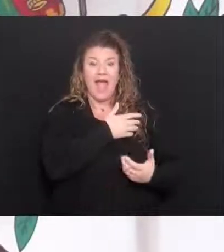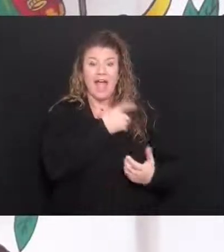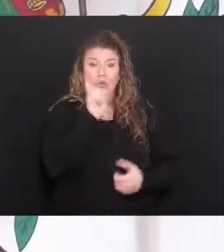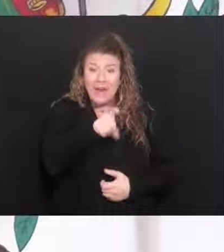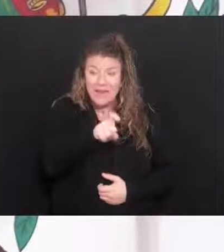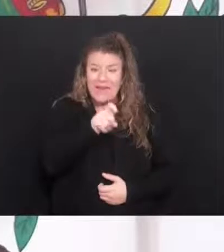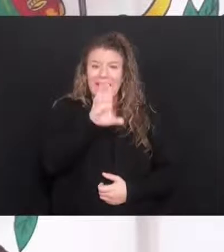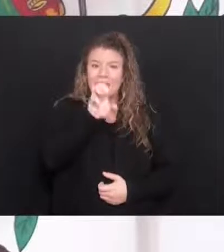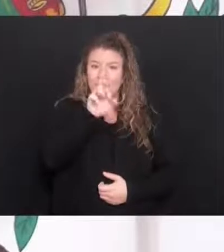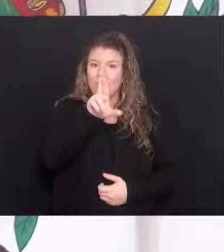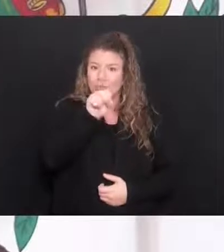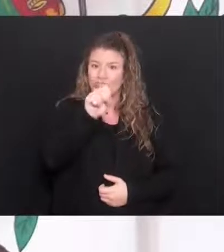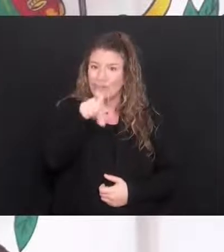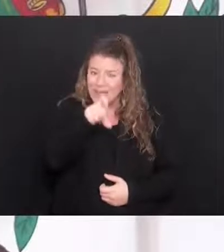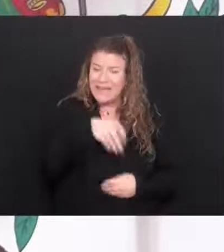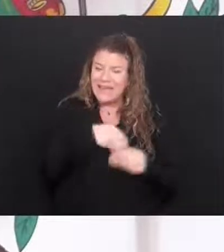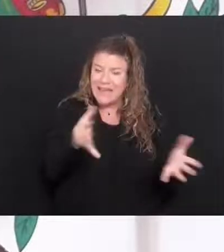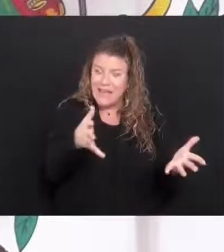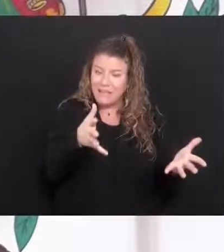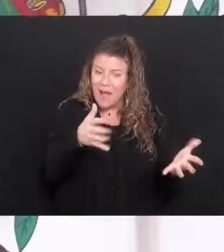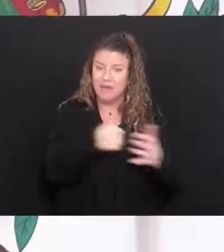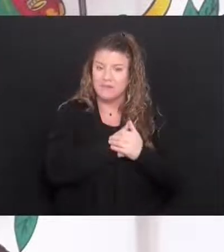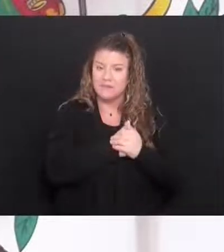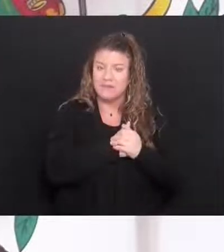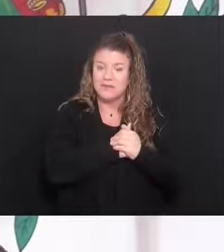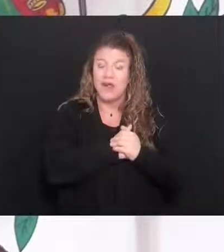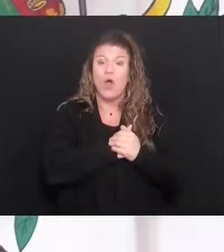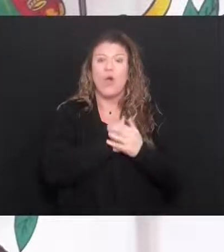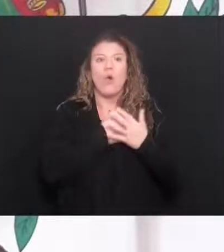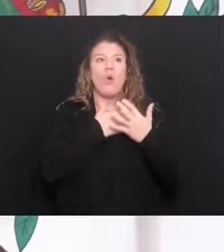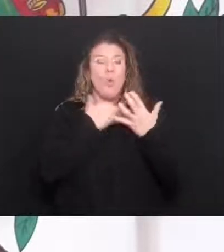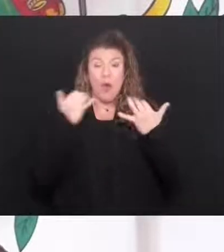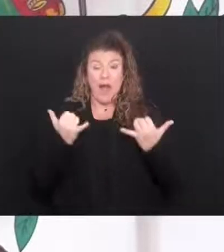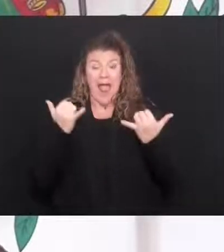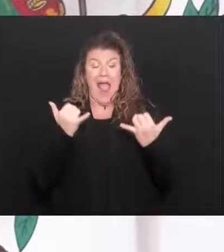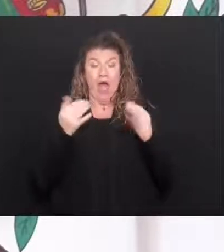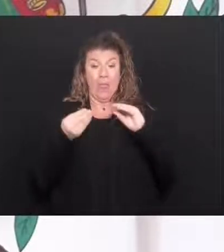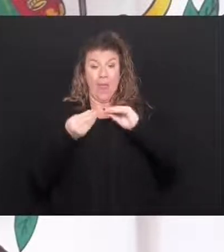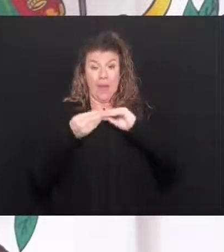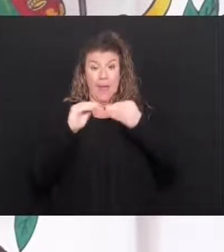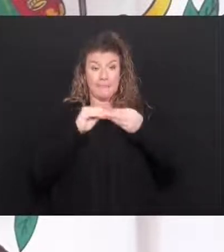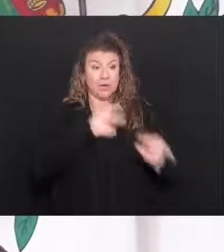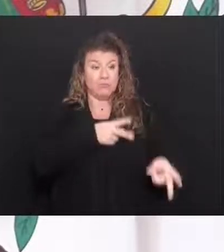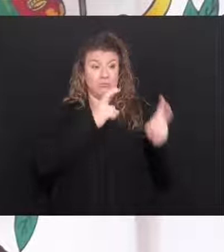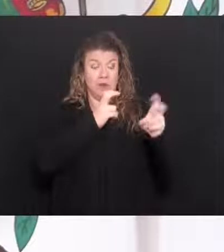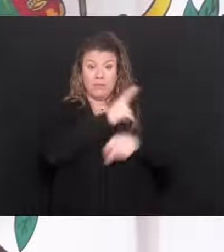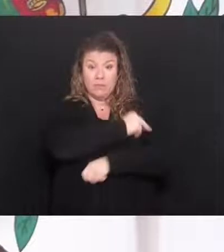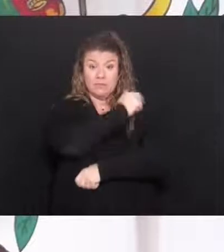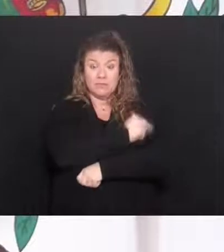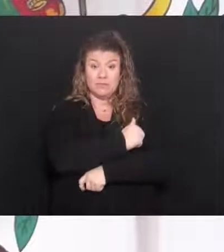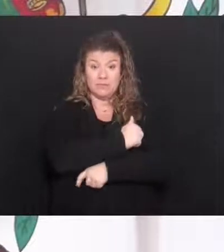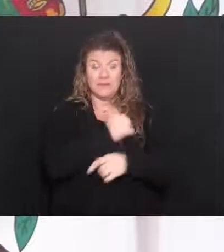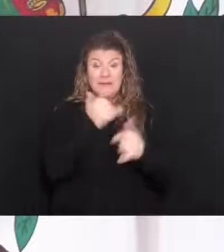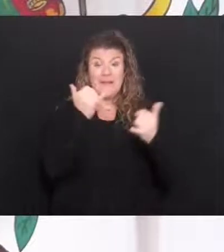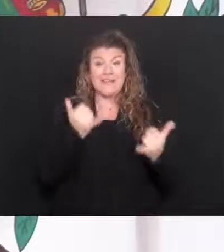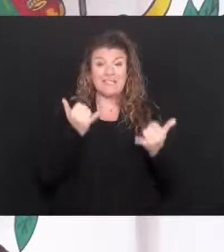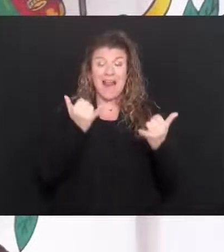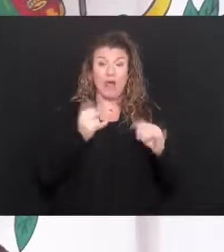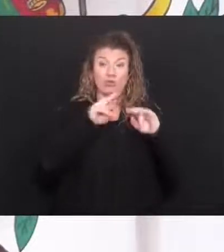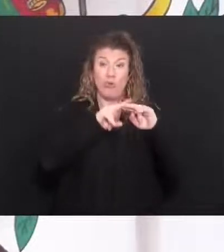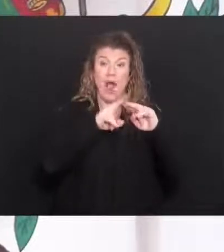booster shots. Well, now the number of hospitalized has now